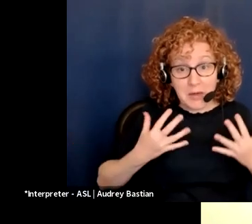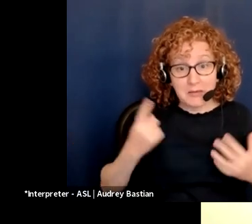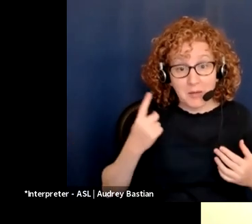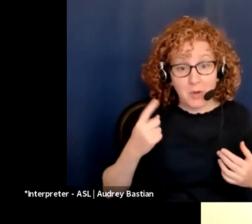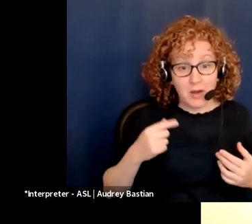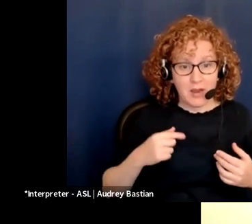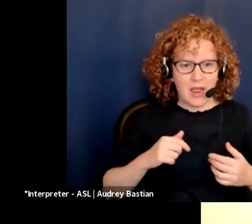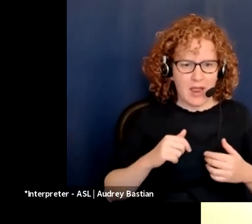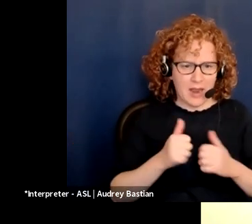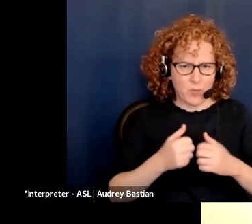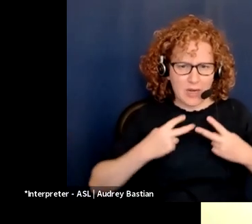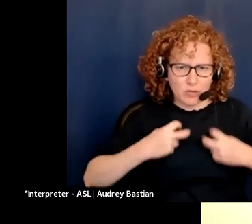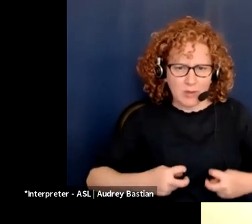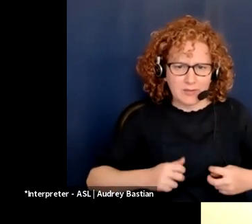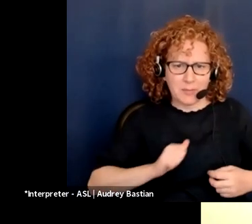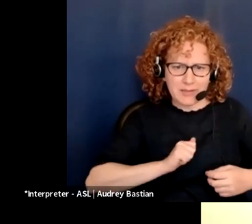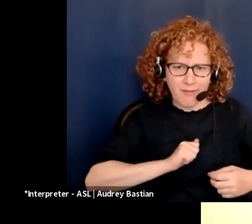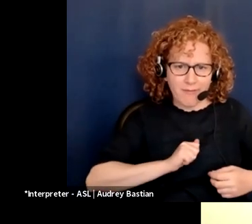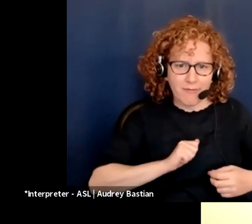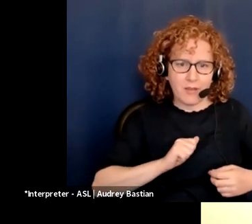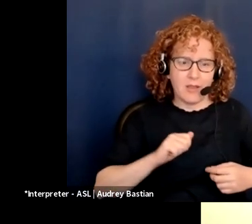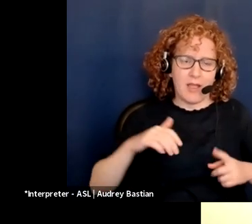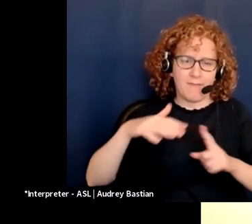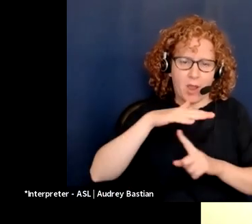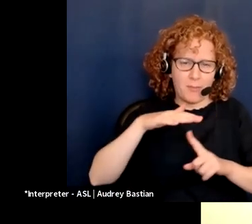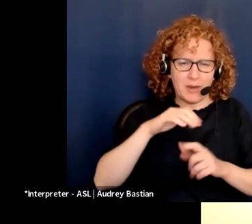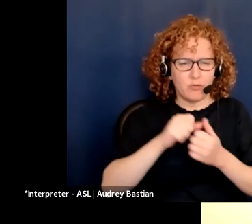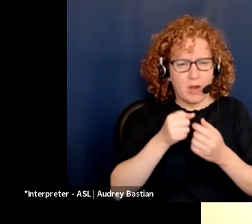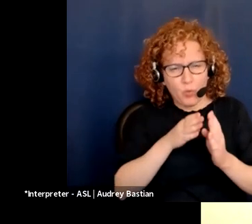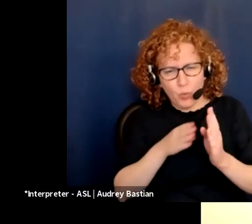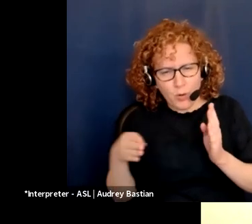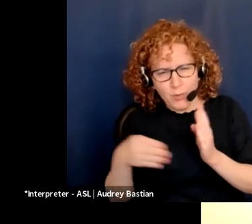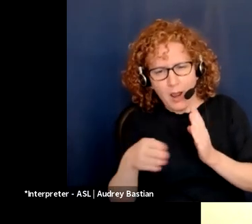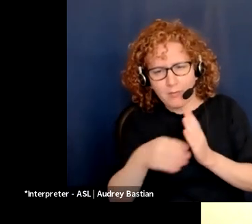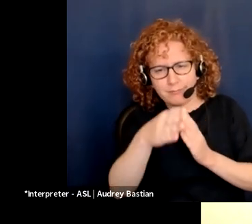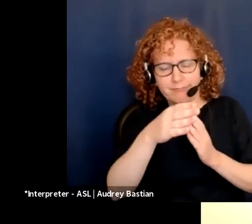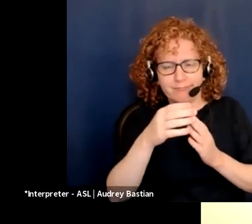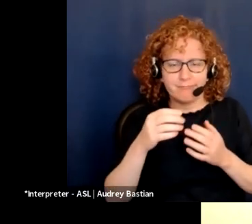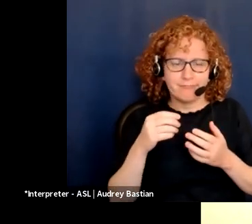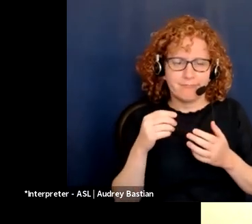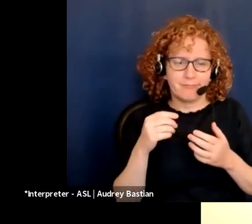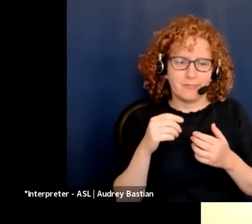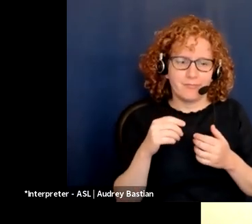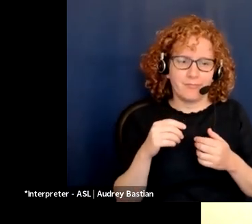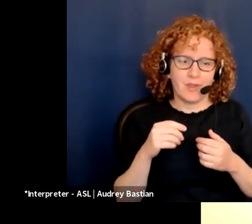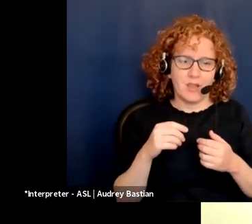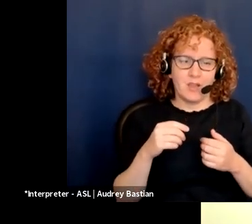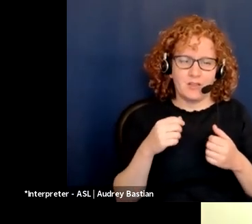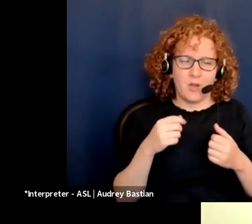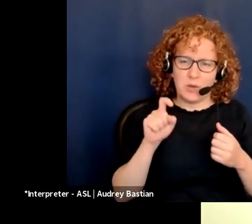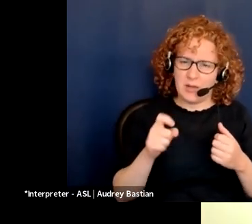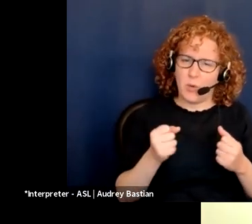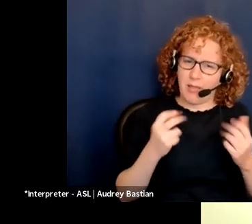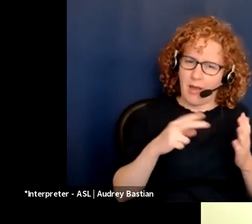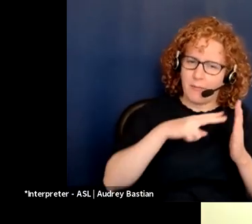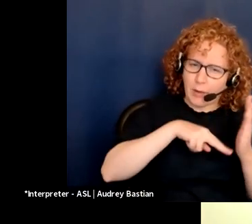it myself and in my environment and walk around it. So you inspired me to do a lot of reading and